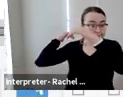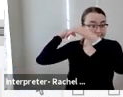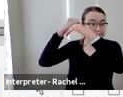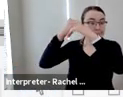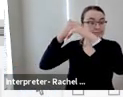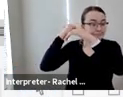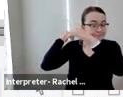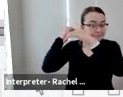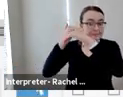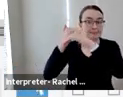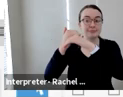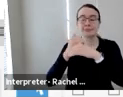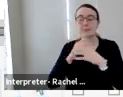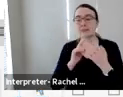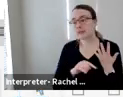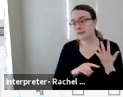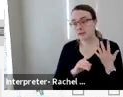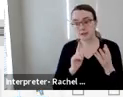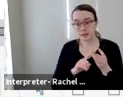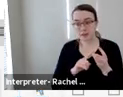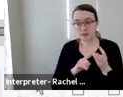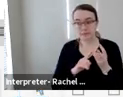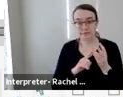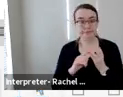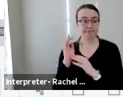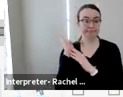and opens, the